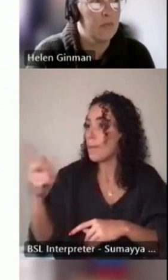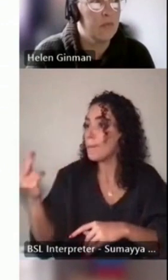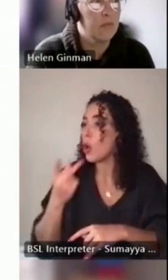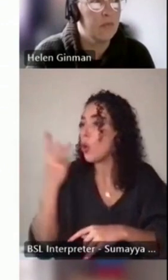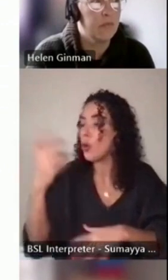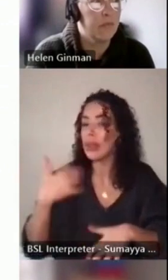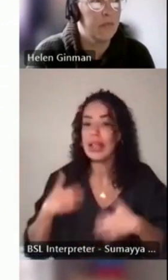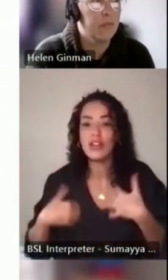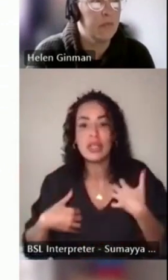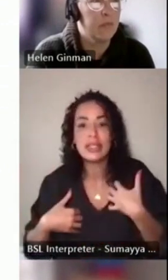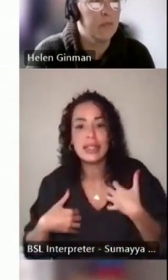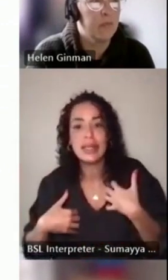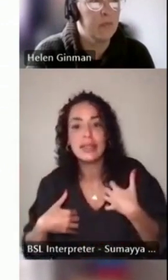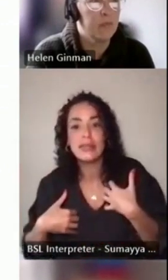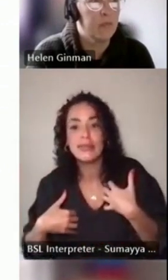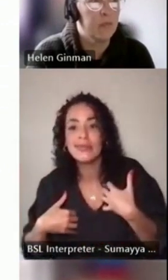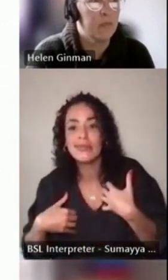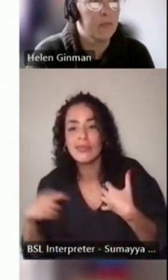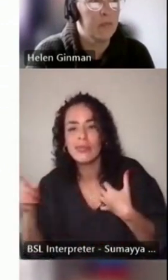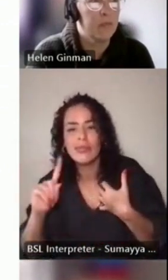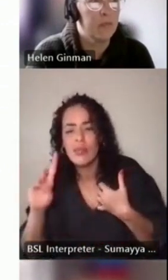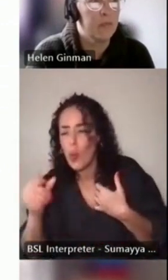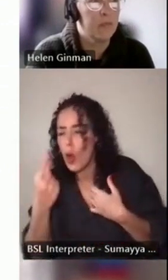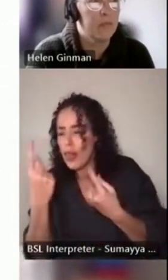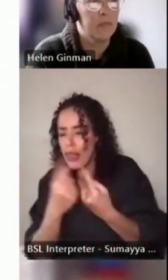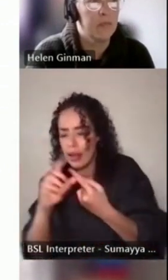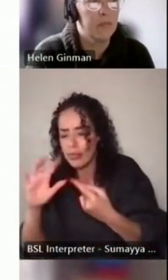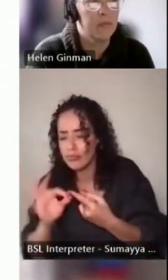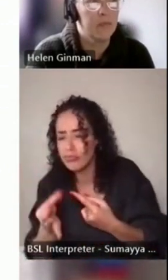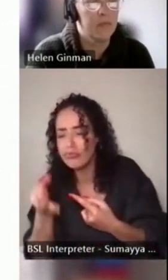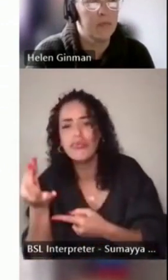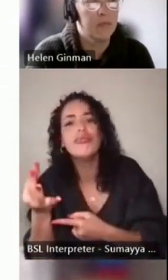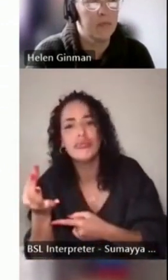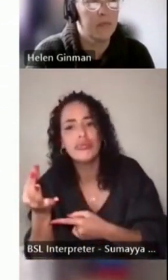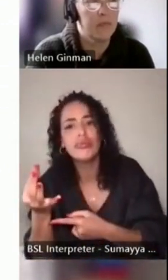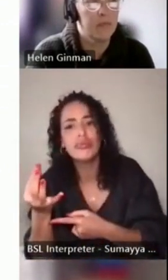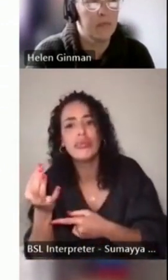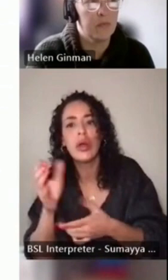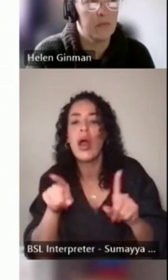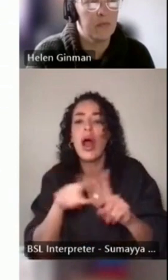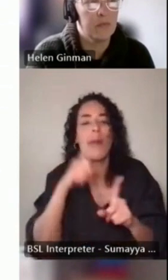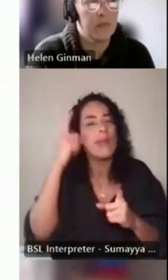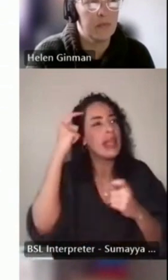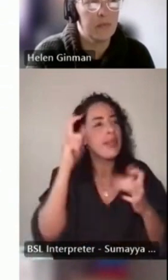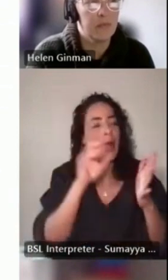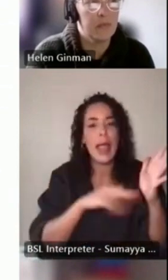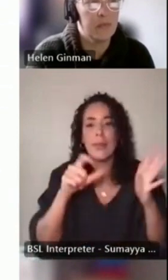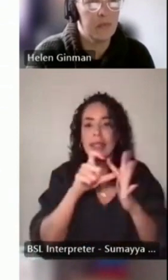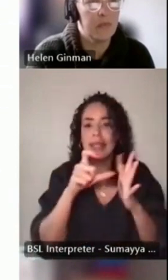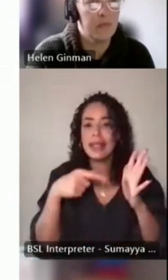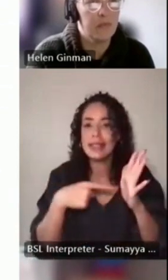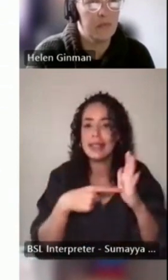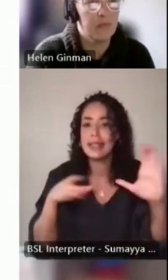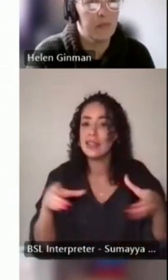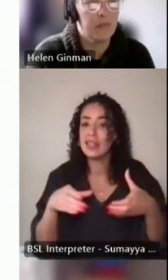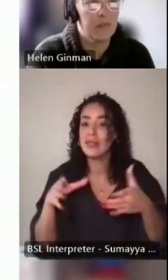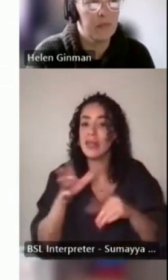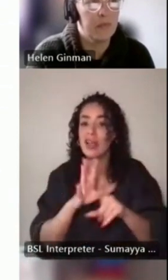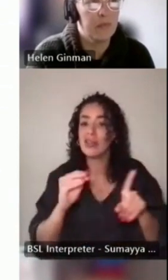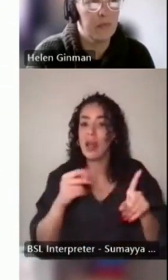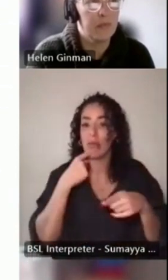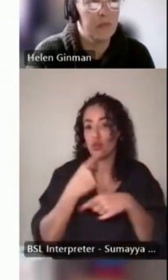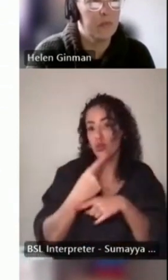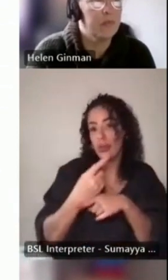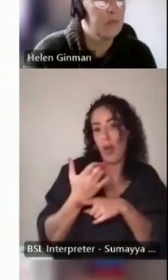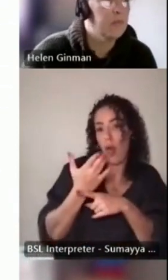of resolving this conflict? So I'm just thinking in terms of the multidisciplinary team example that I gave